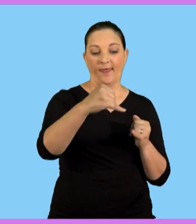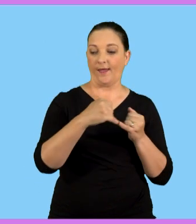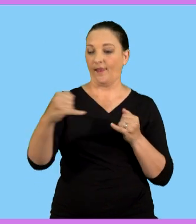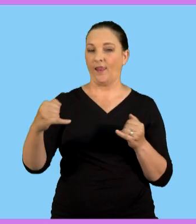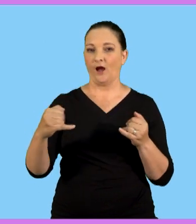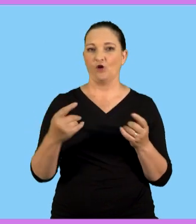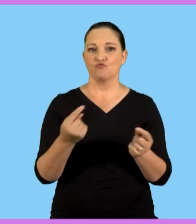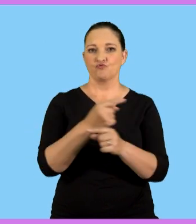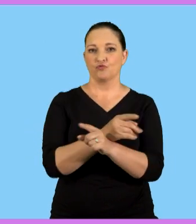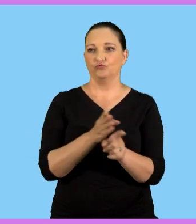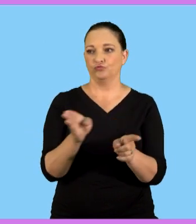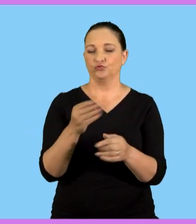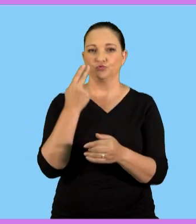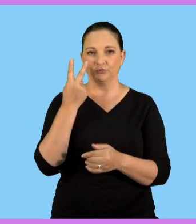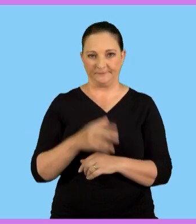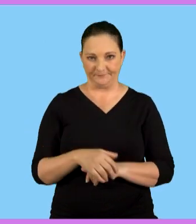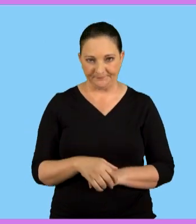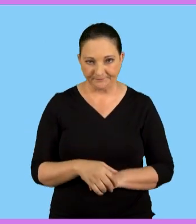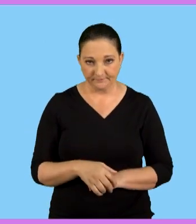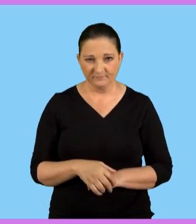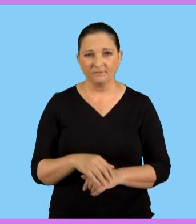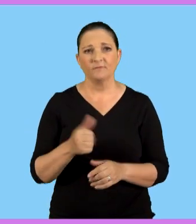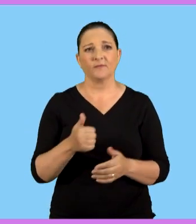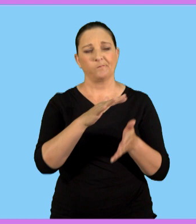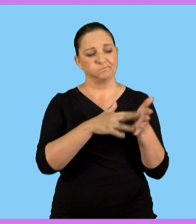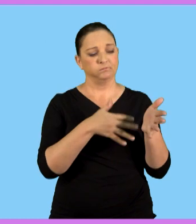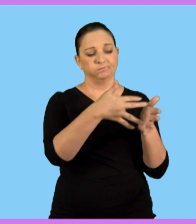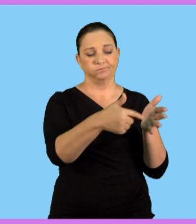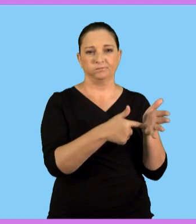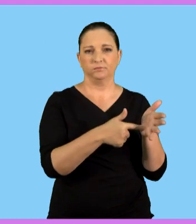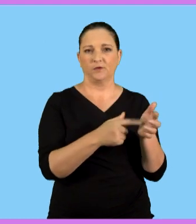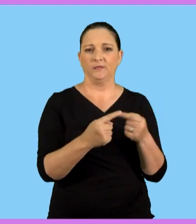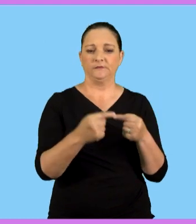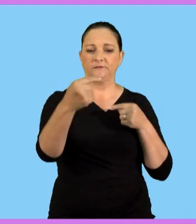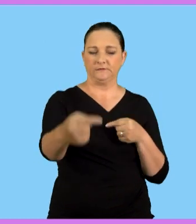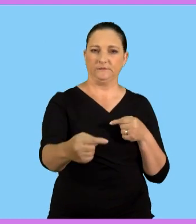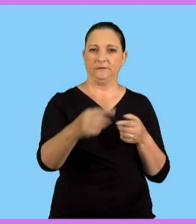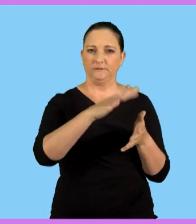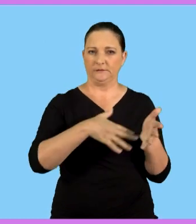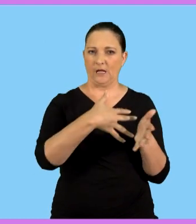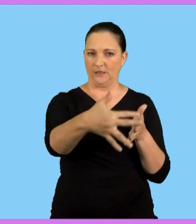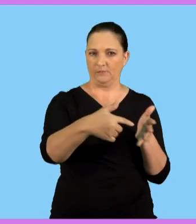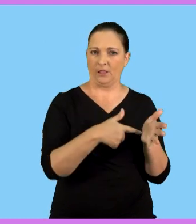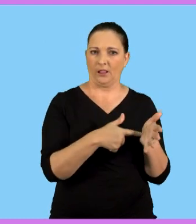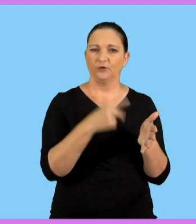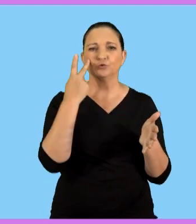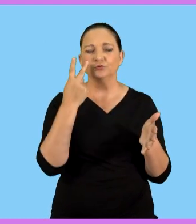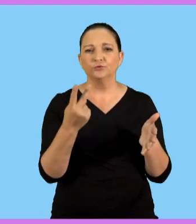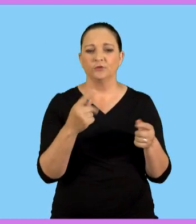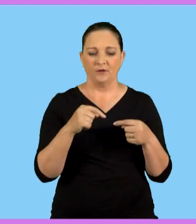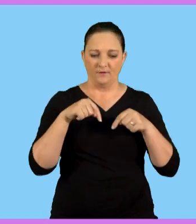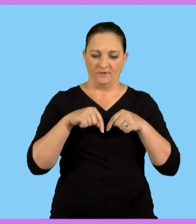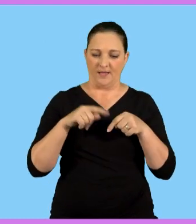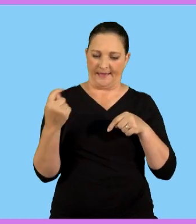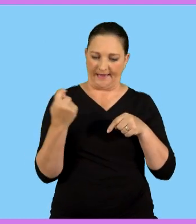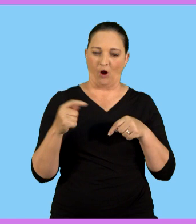lines. All right, and then we also looked at distance tables, right? And we indicated here that a distance table indicates the approximate